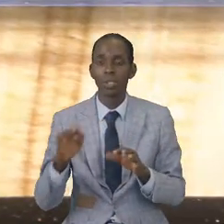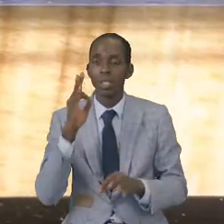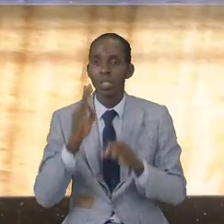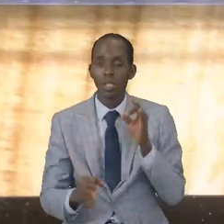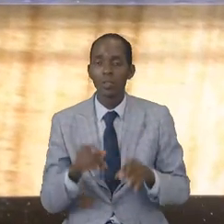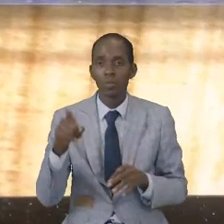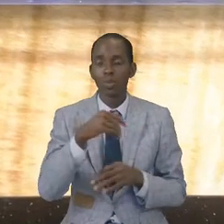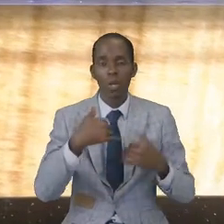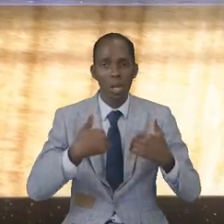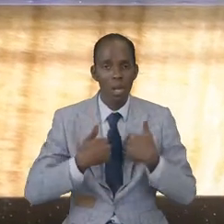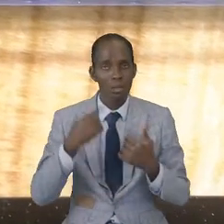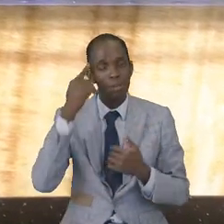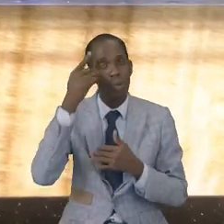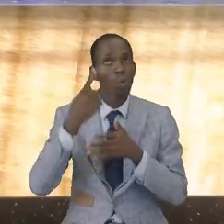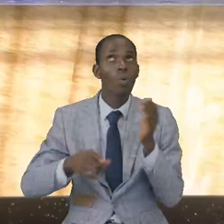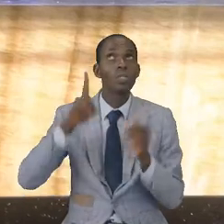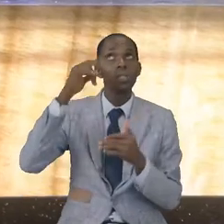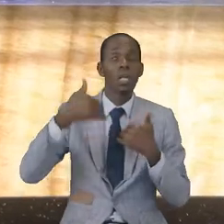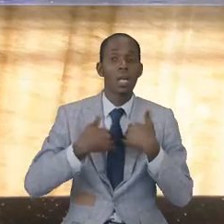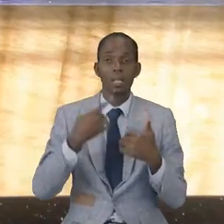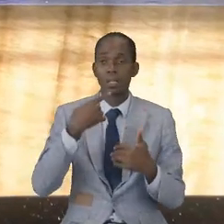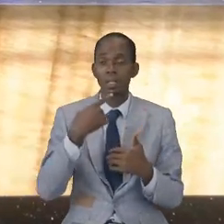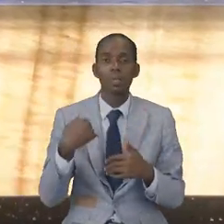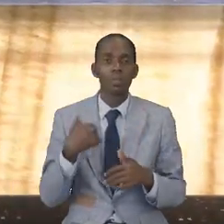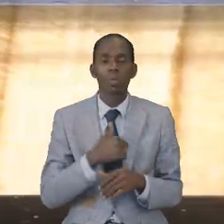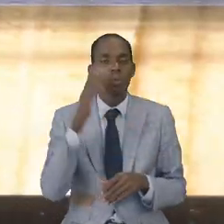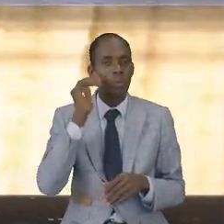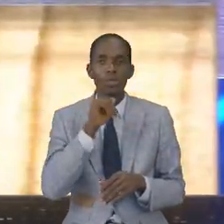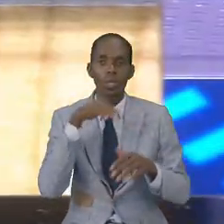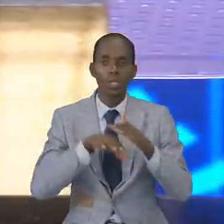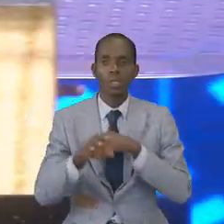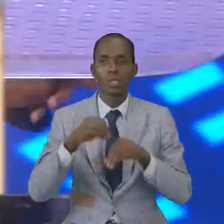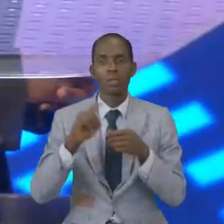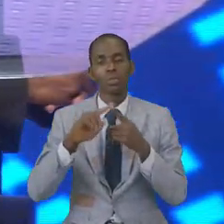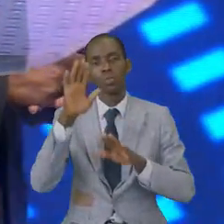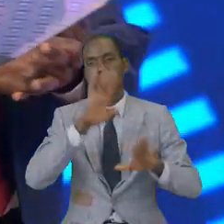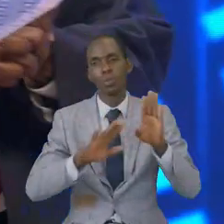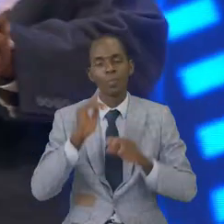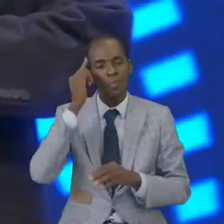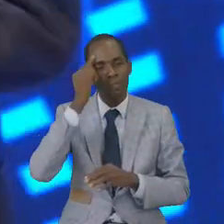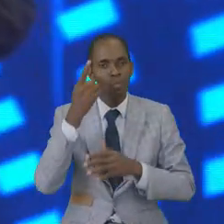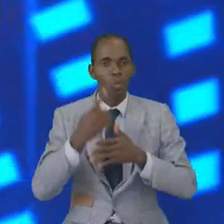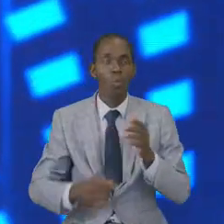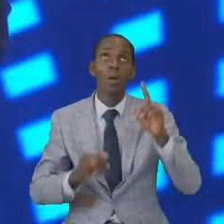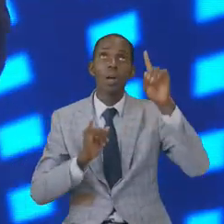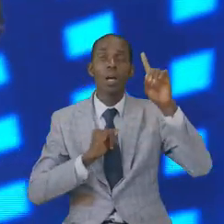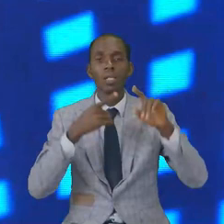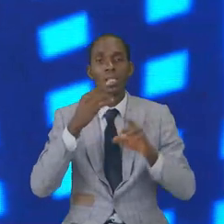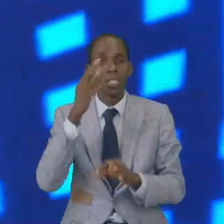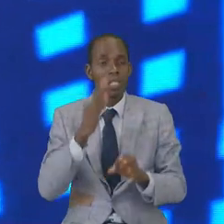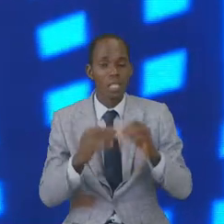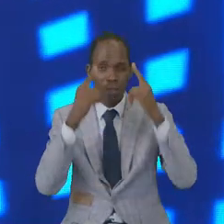he has said, we'll not get into trouble. Consider what I say." If Moses